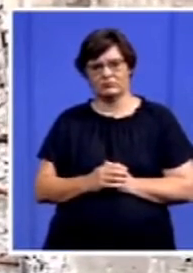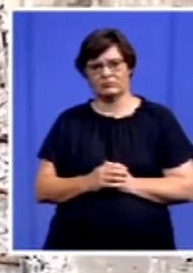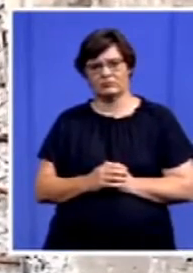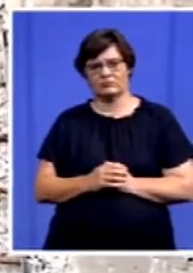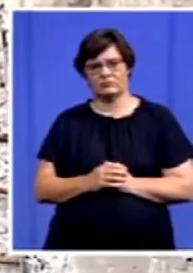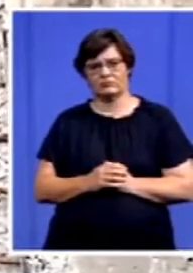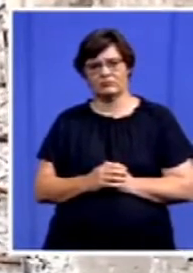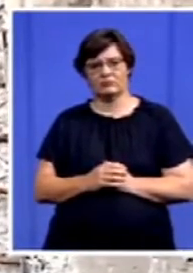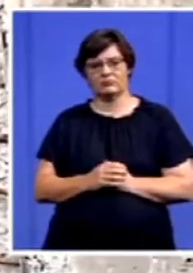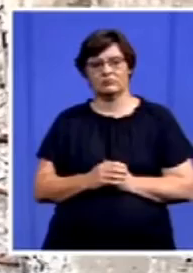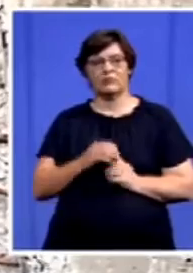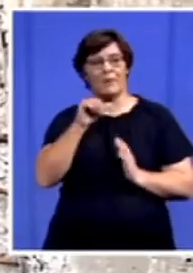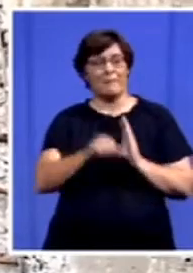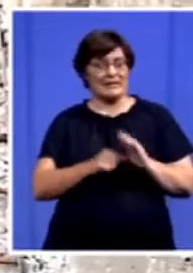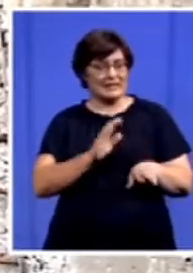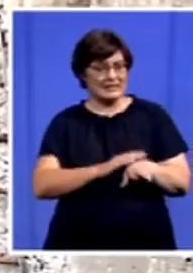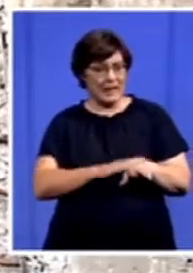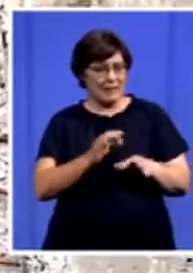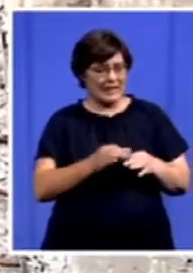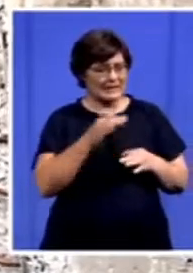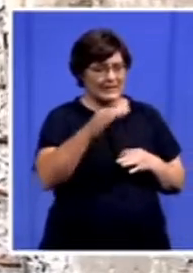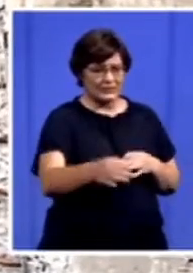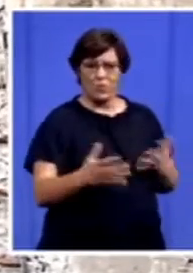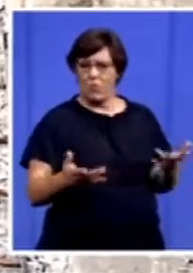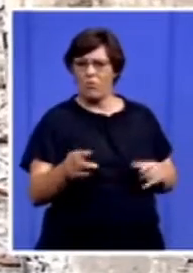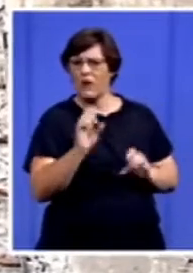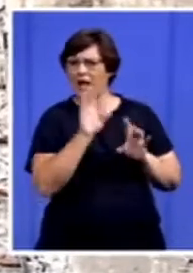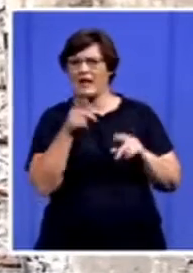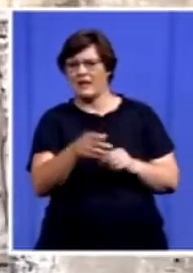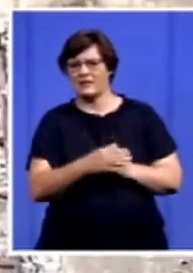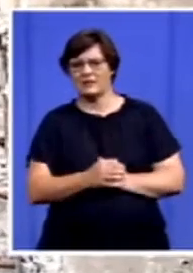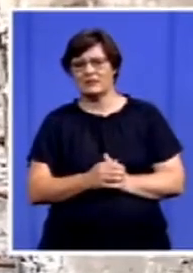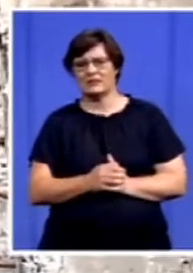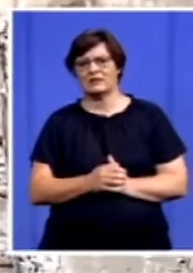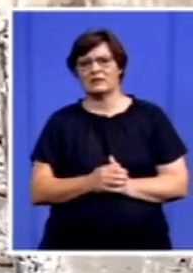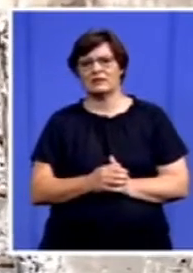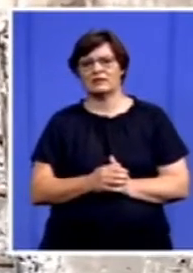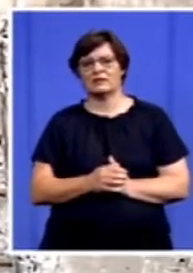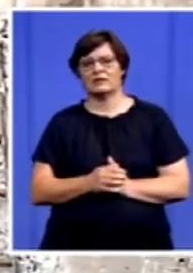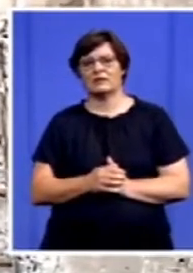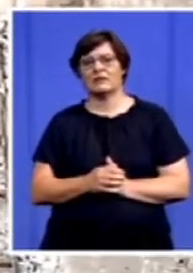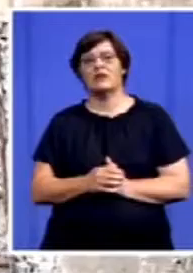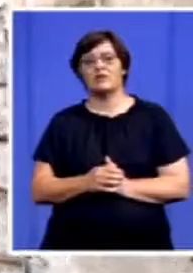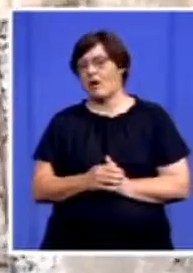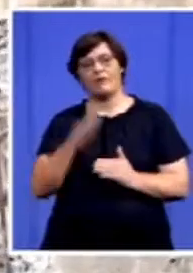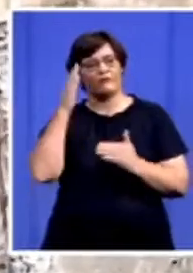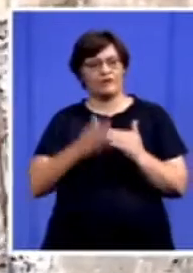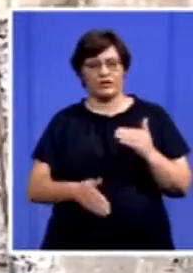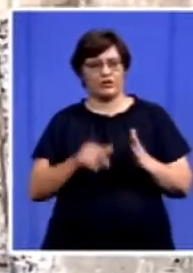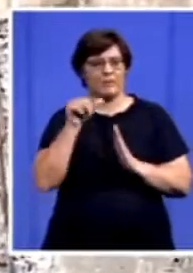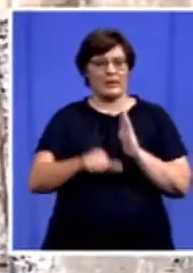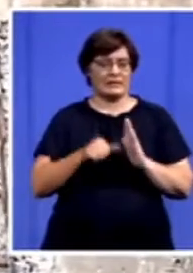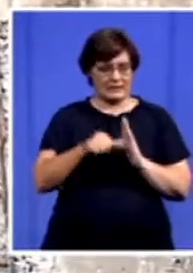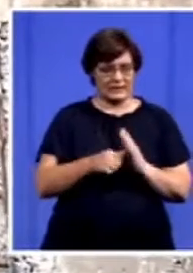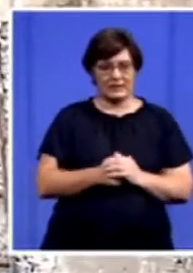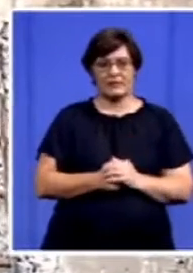or just some clarity on that? So the maintenance work will have been done and completed. The time that we are worried